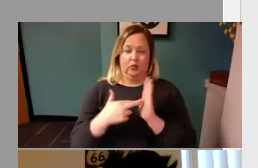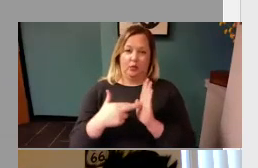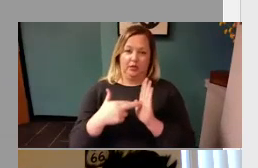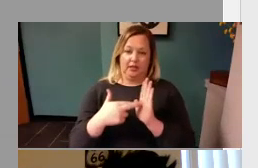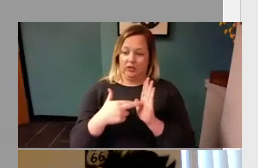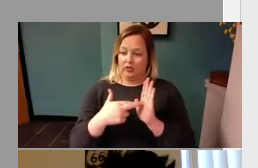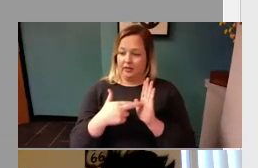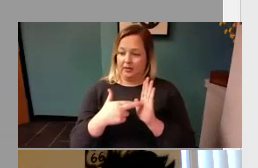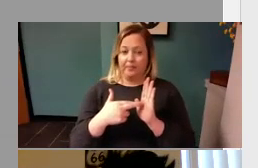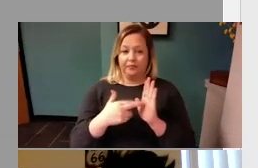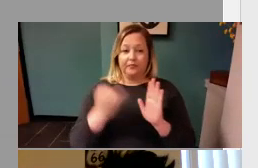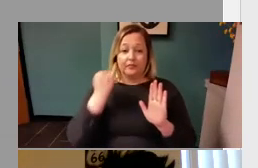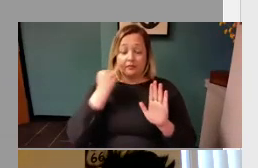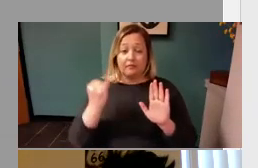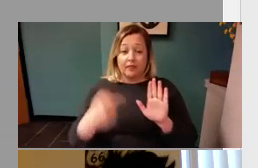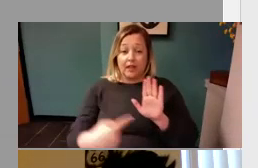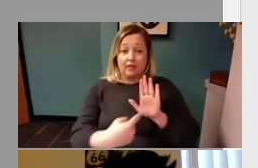was um,